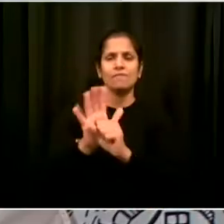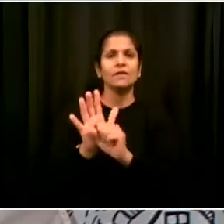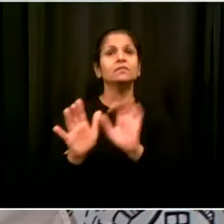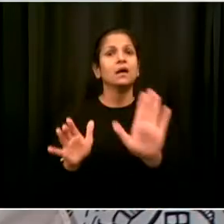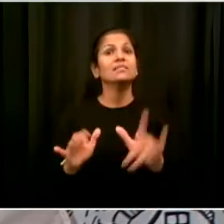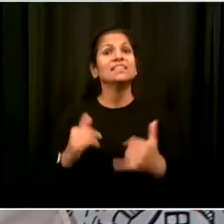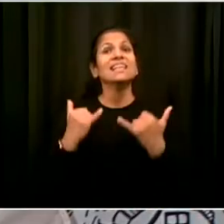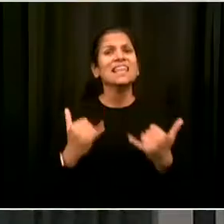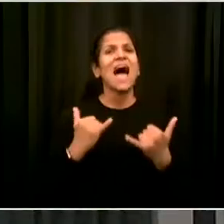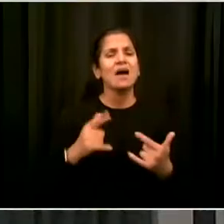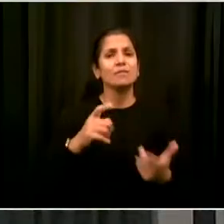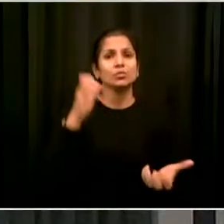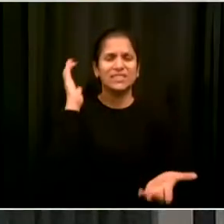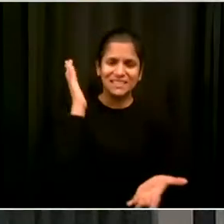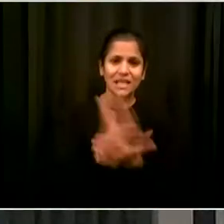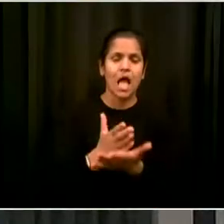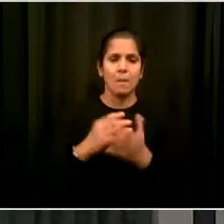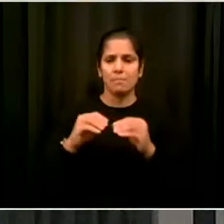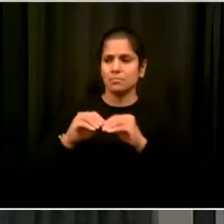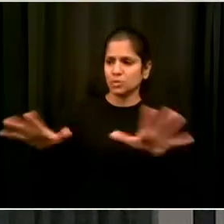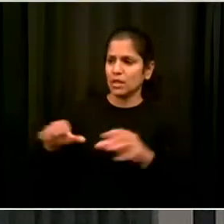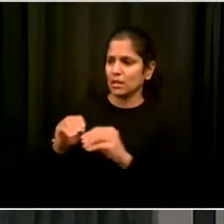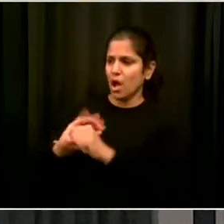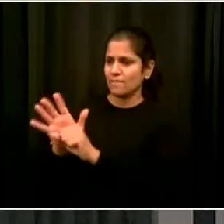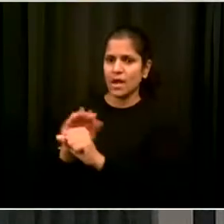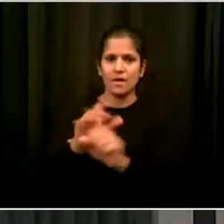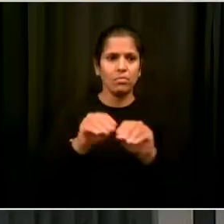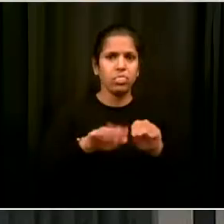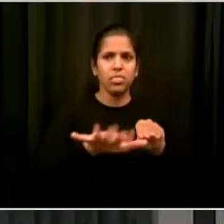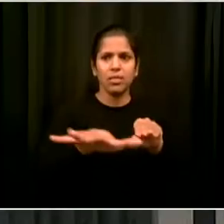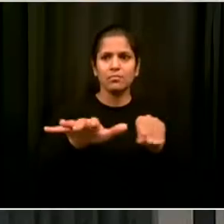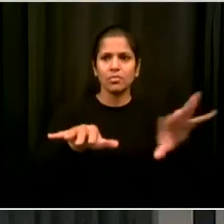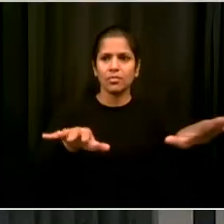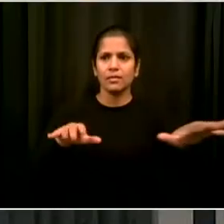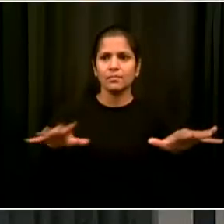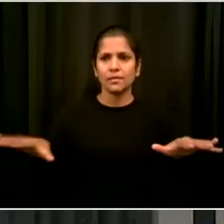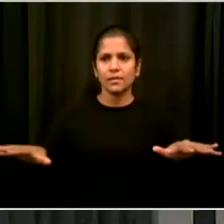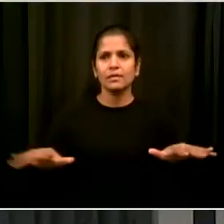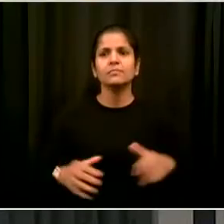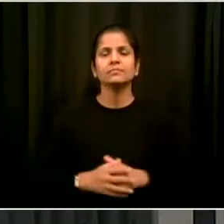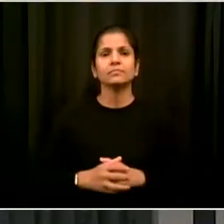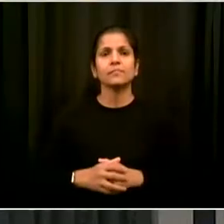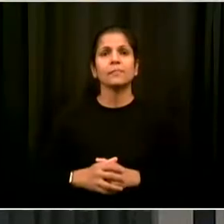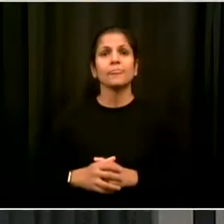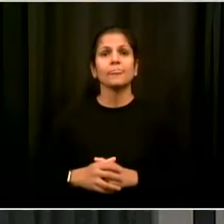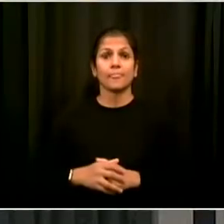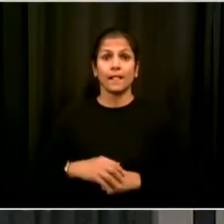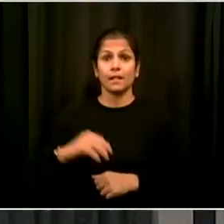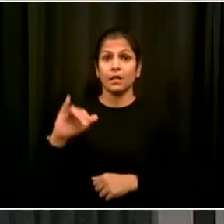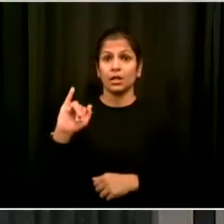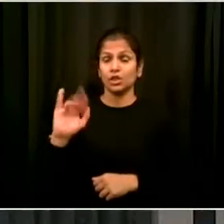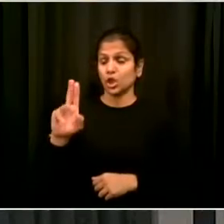corner. Go ahead. Next is Juliet from 1010 Wins.